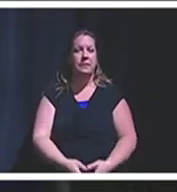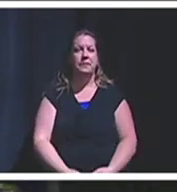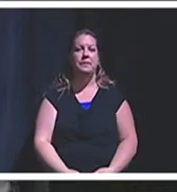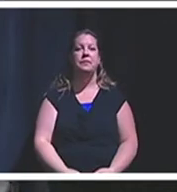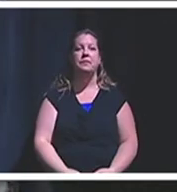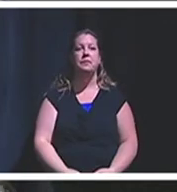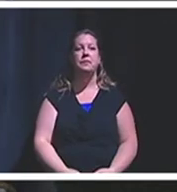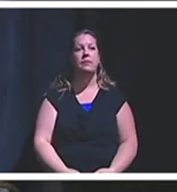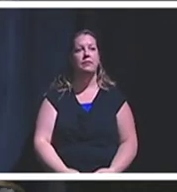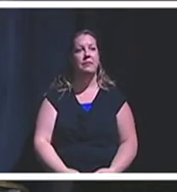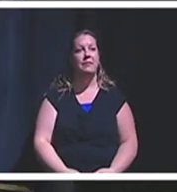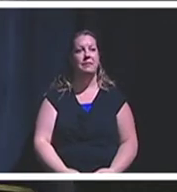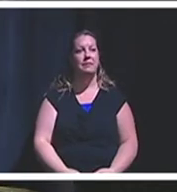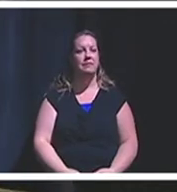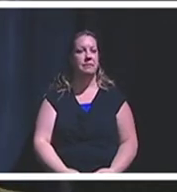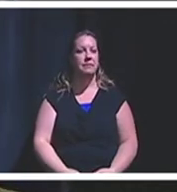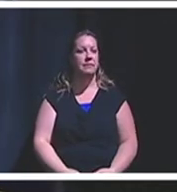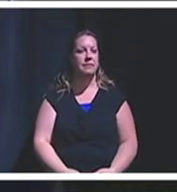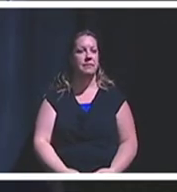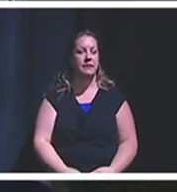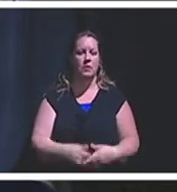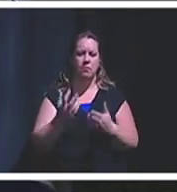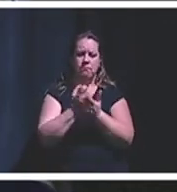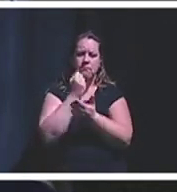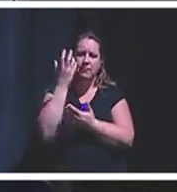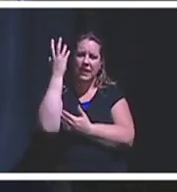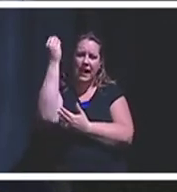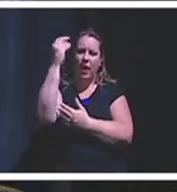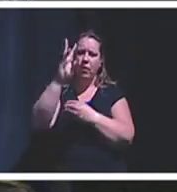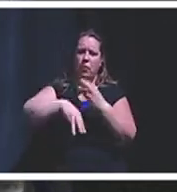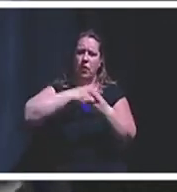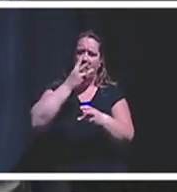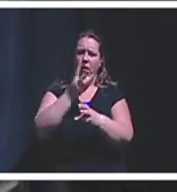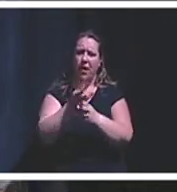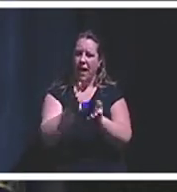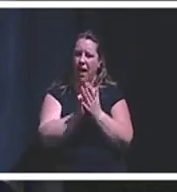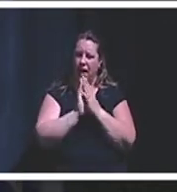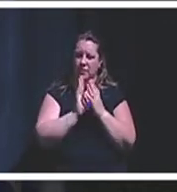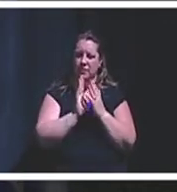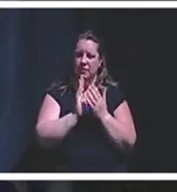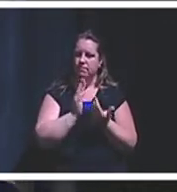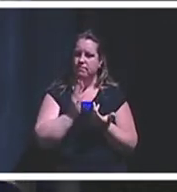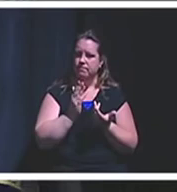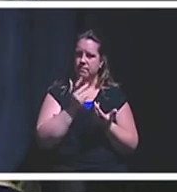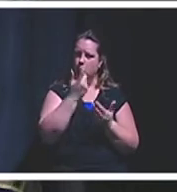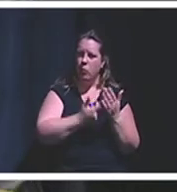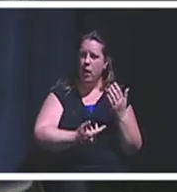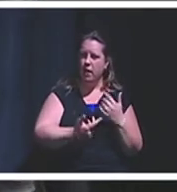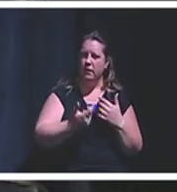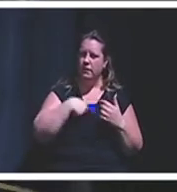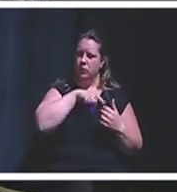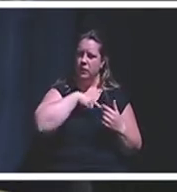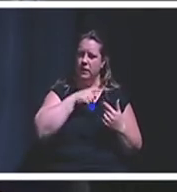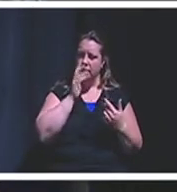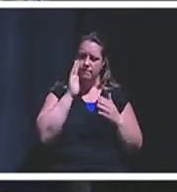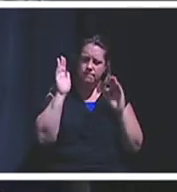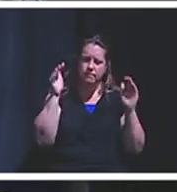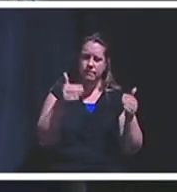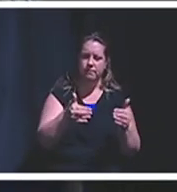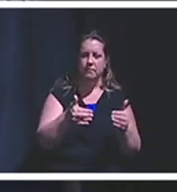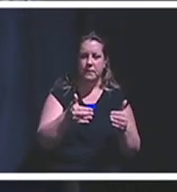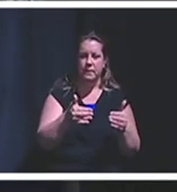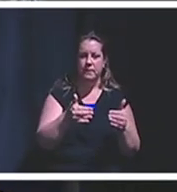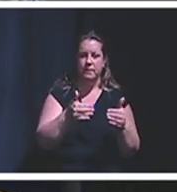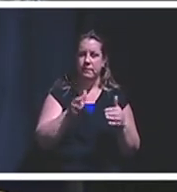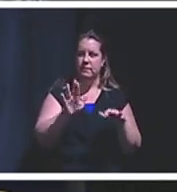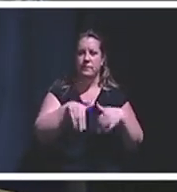So get out there and ask what needs to be asked. Challenge